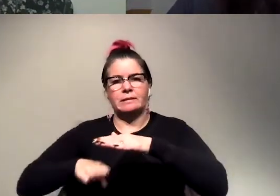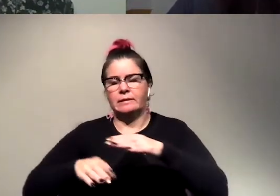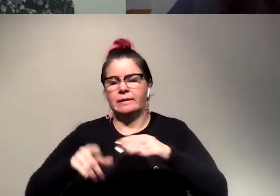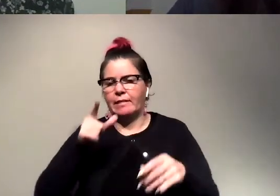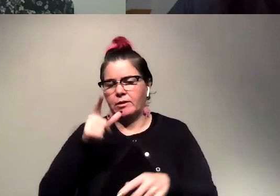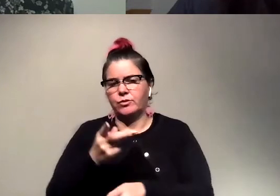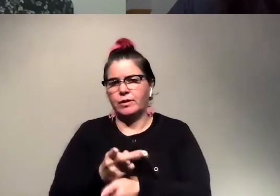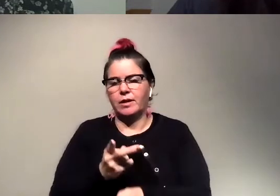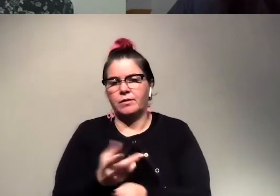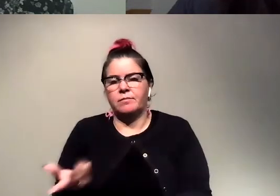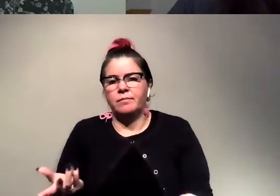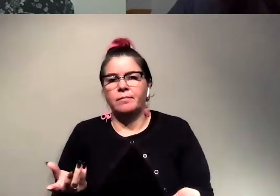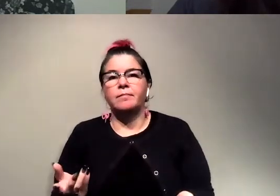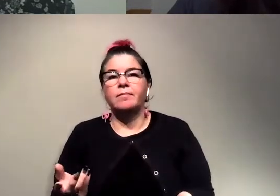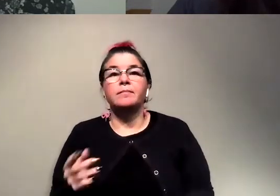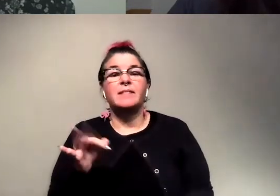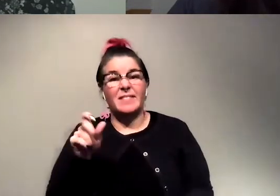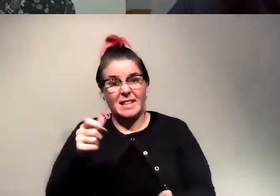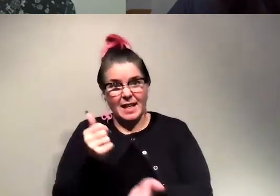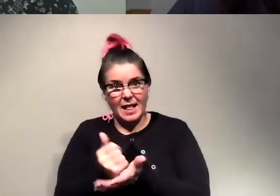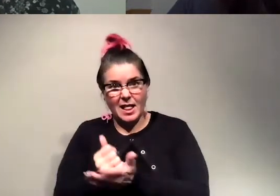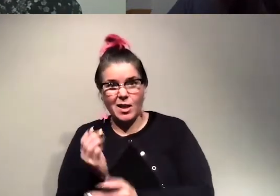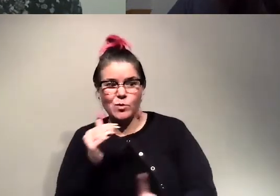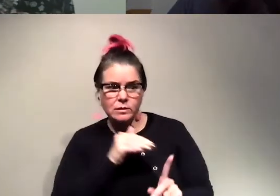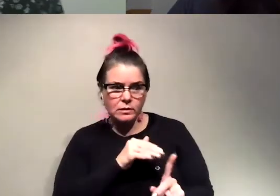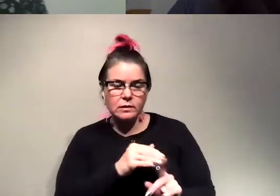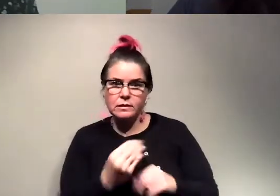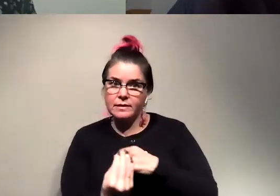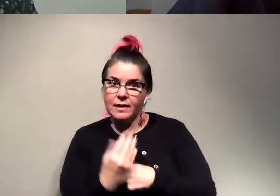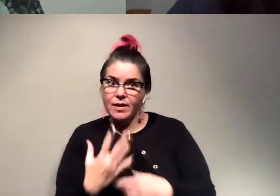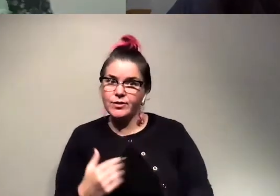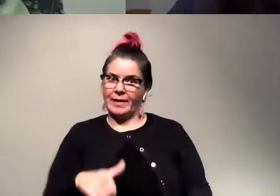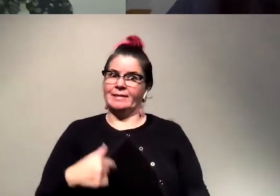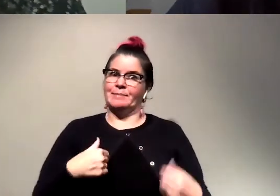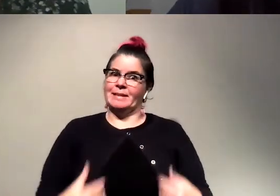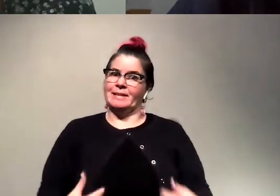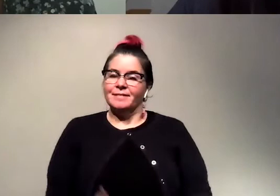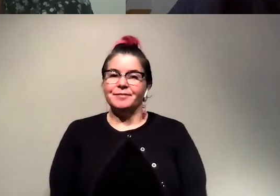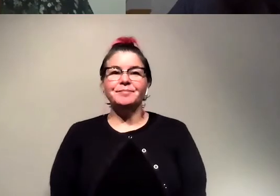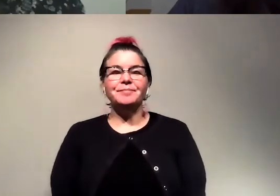care, and if they need help, they'll ask their advisor. That's me.